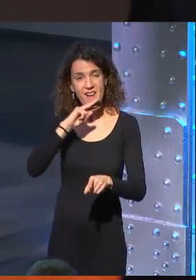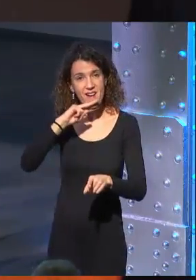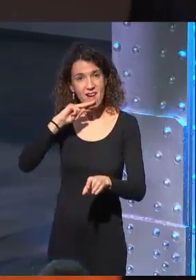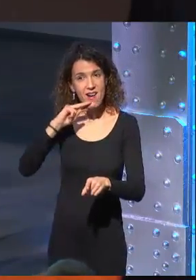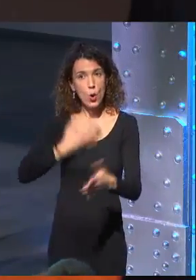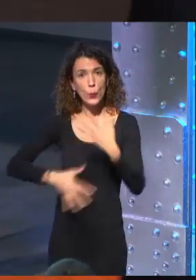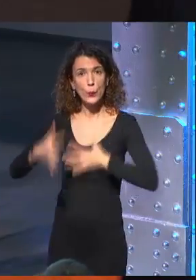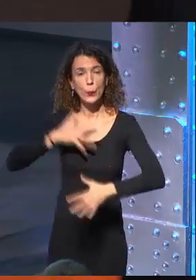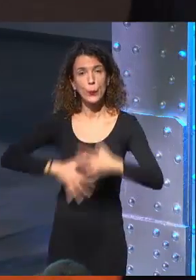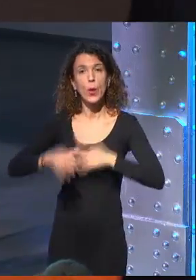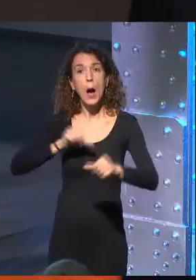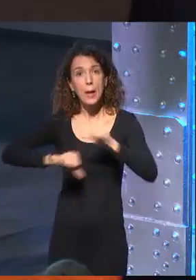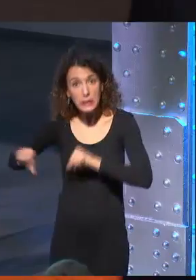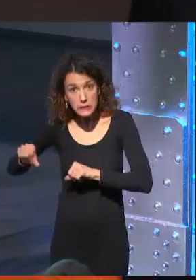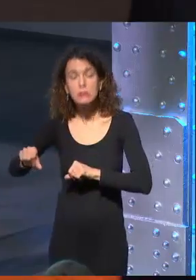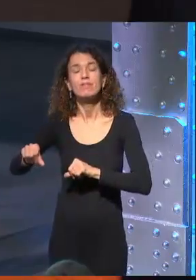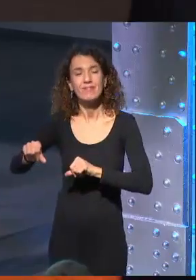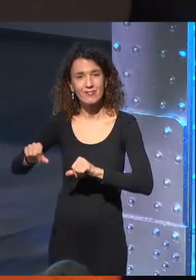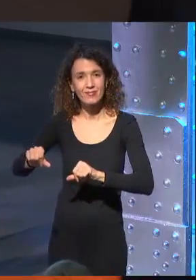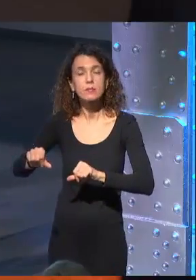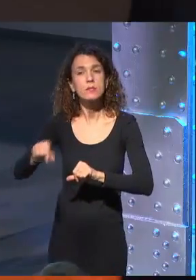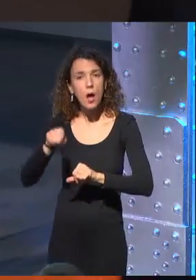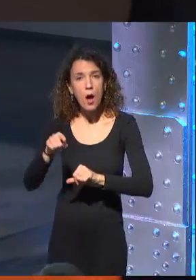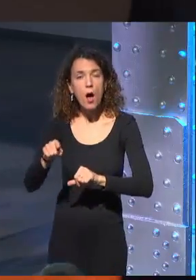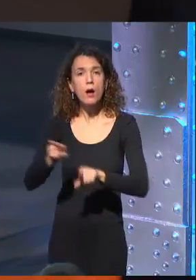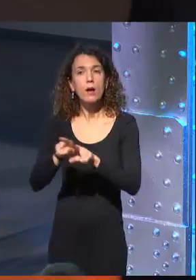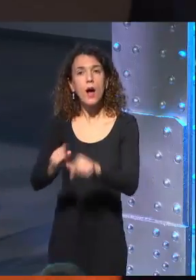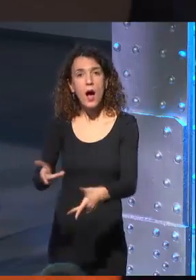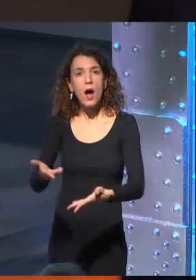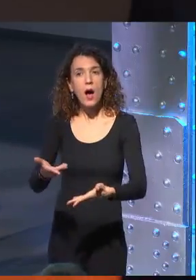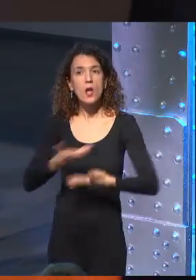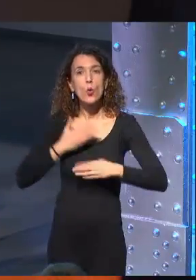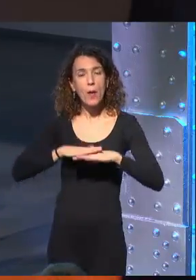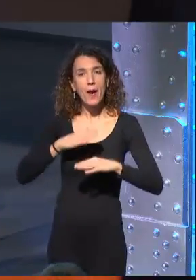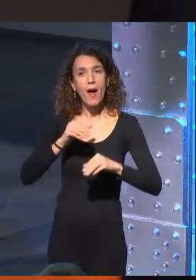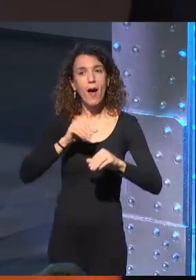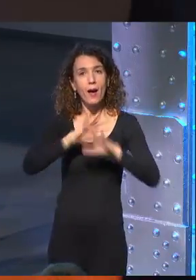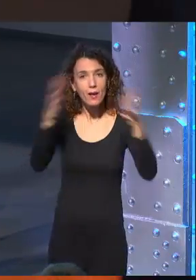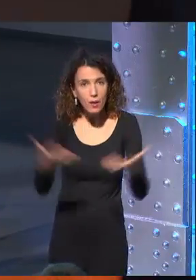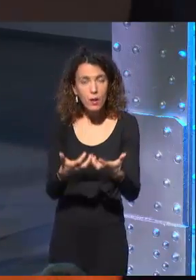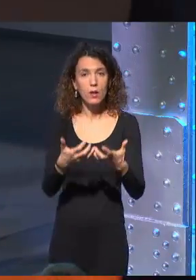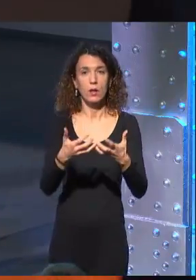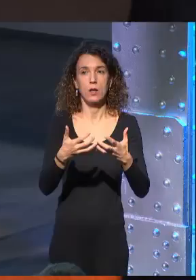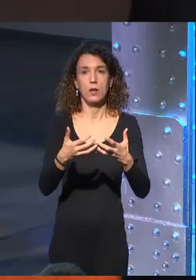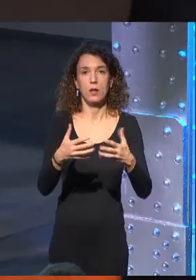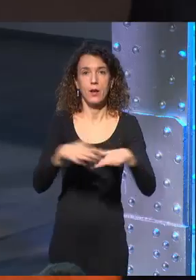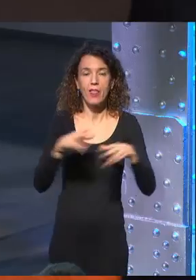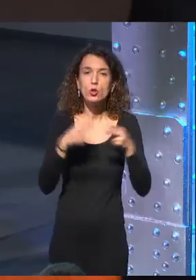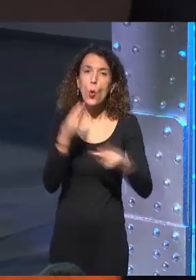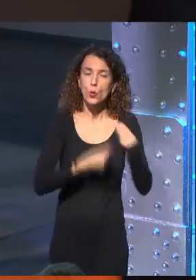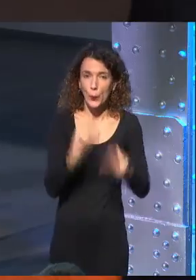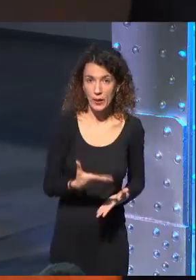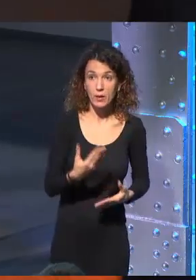You should be well trained, and you should acquire values, because in the end, this is what will make